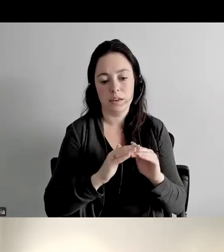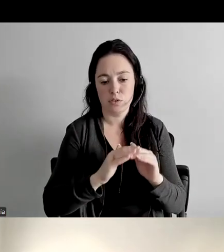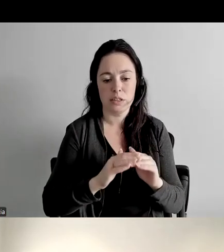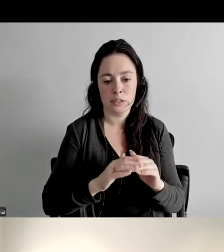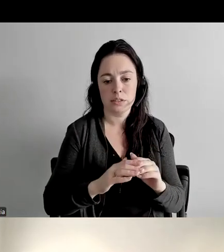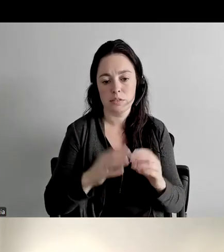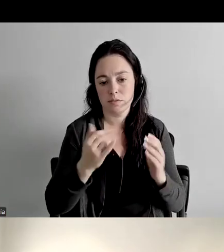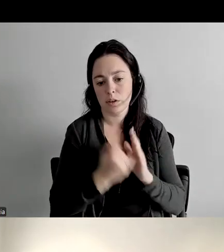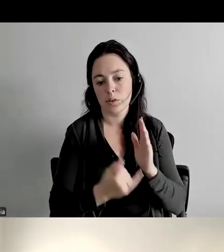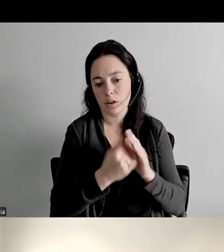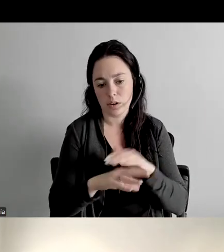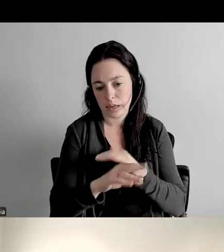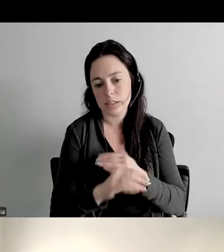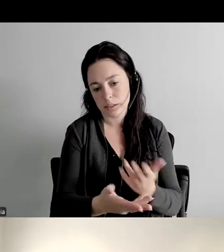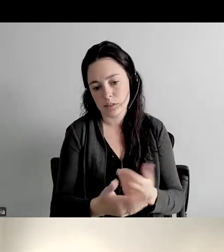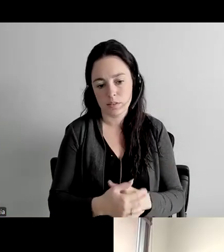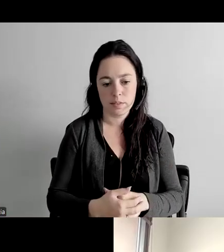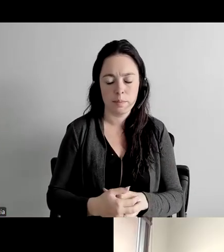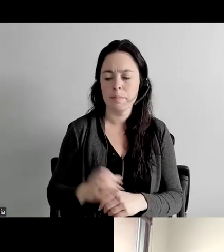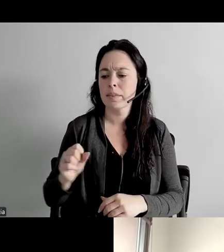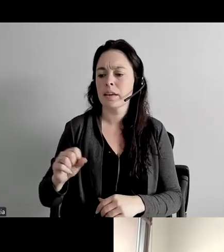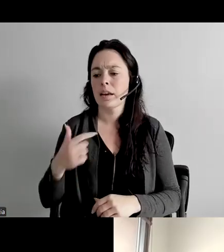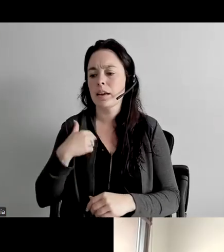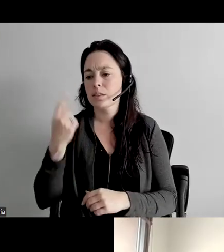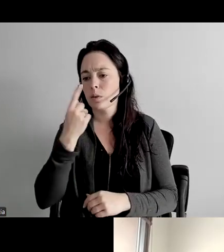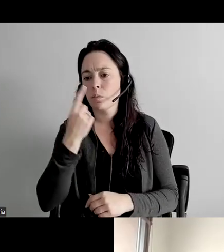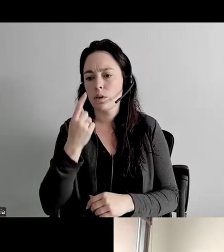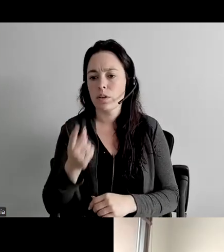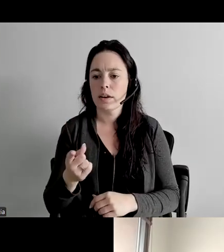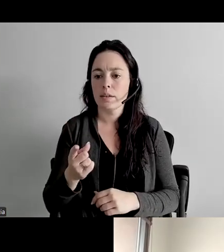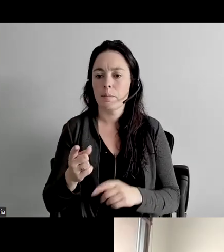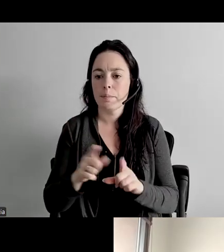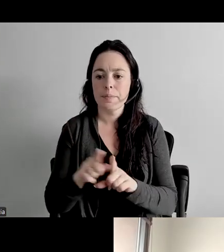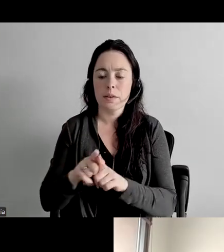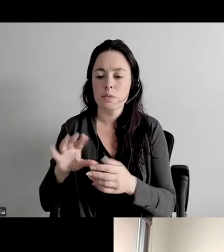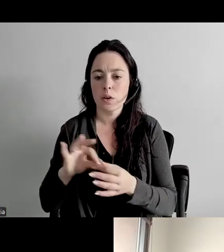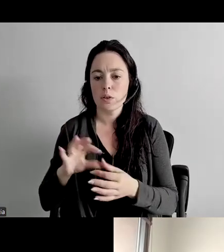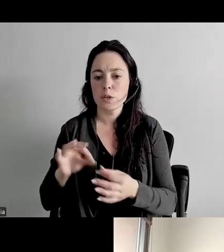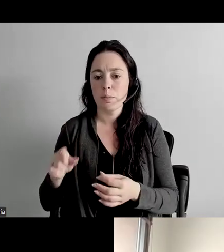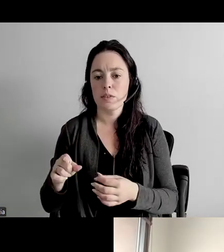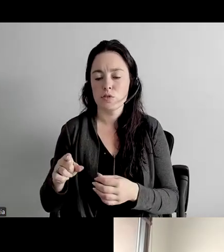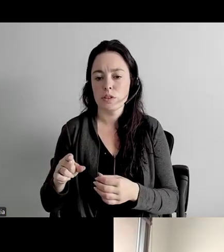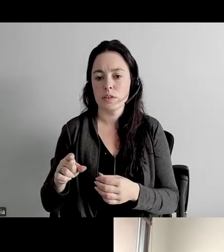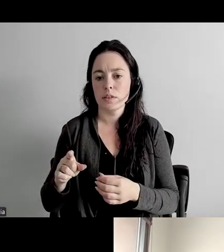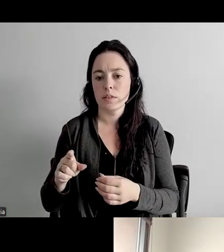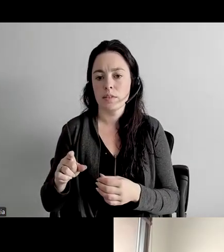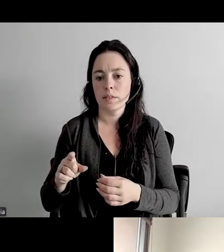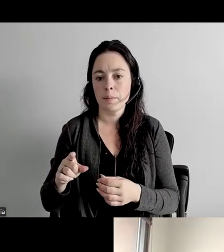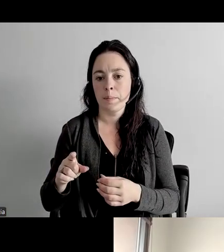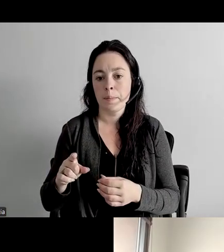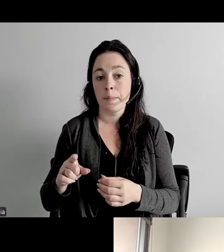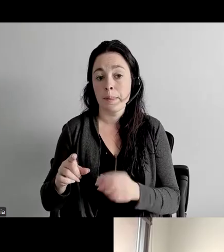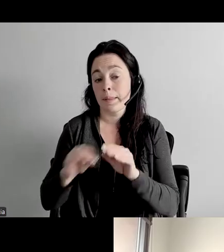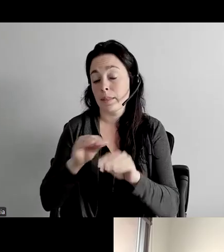art access. I also wonder if, because it was also mentioned that the